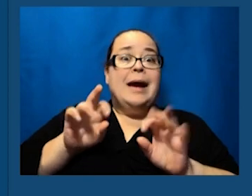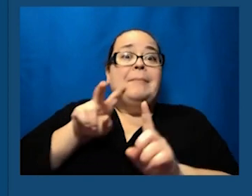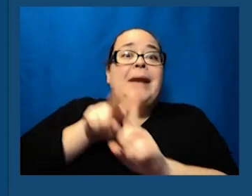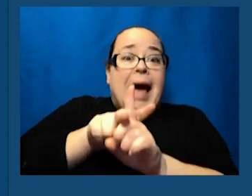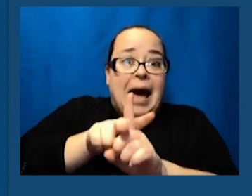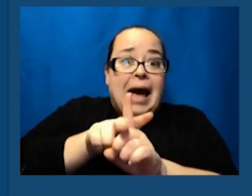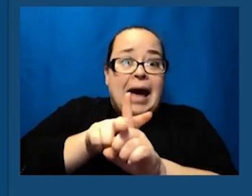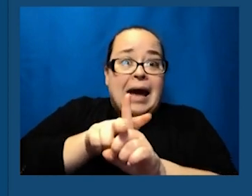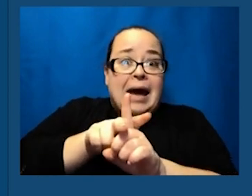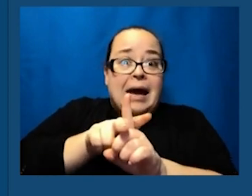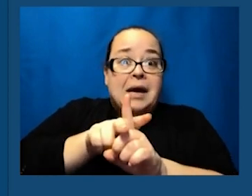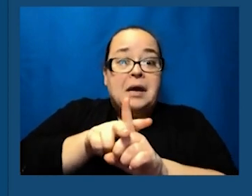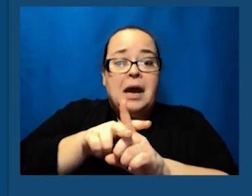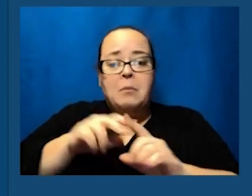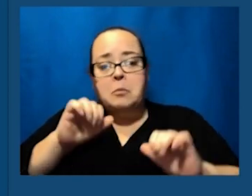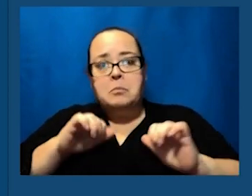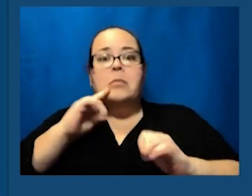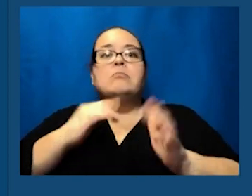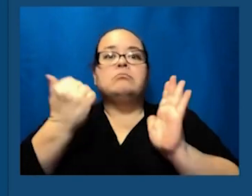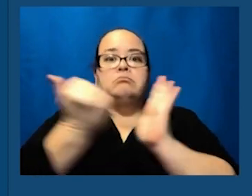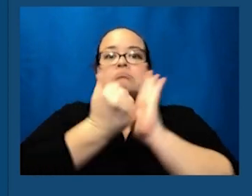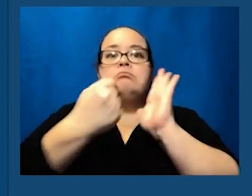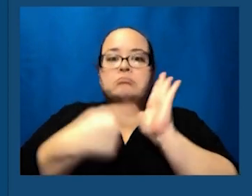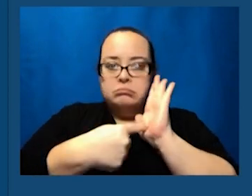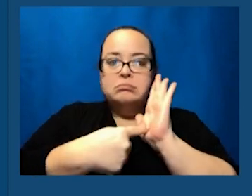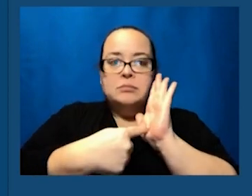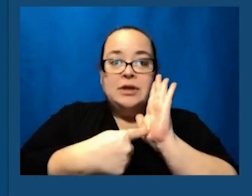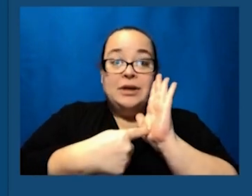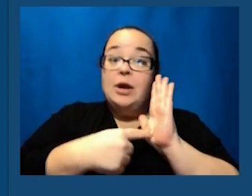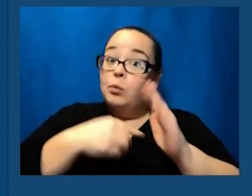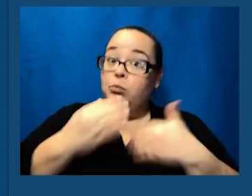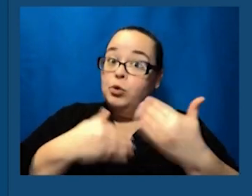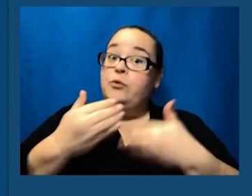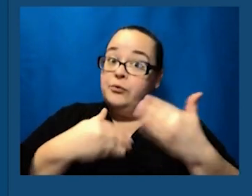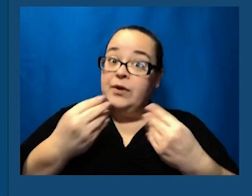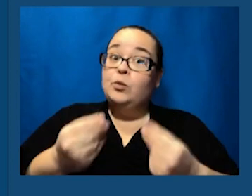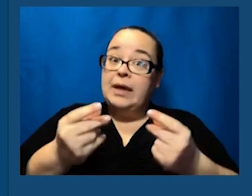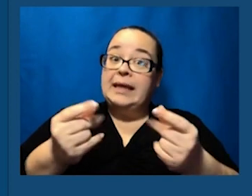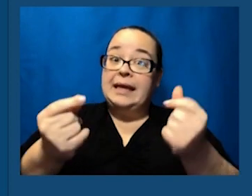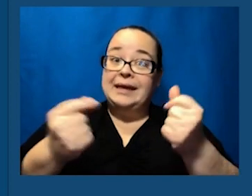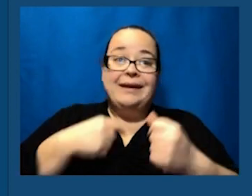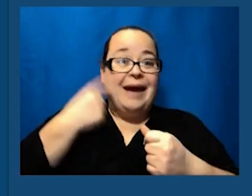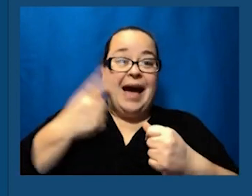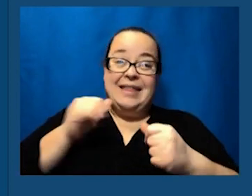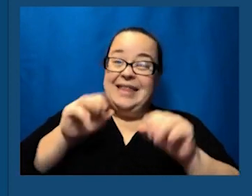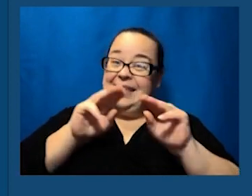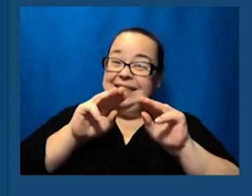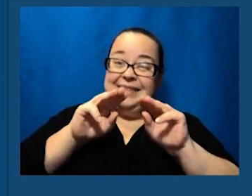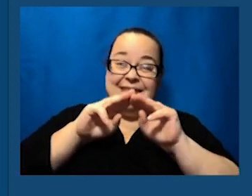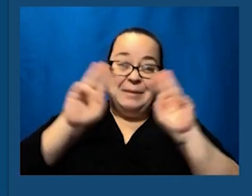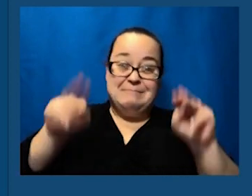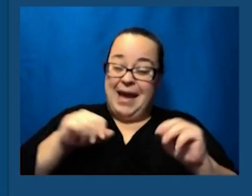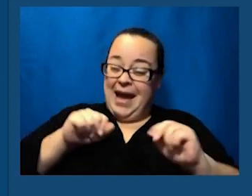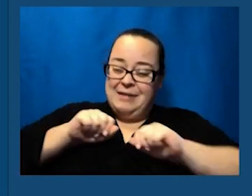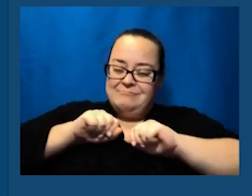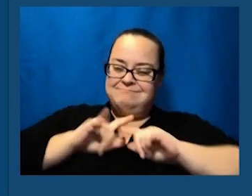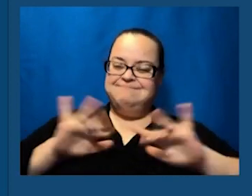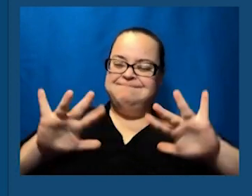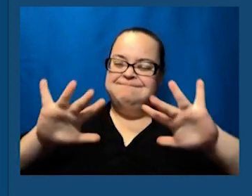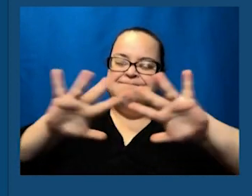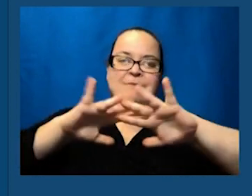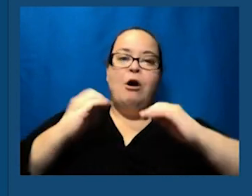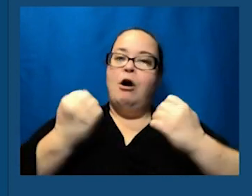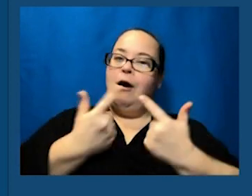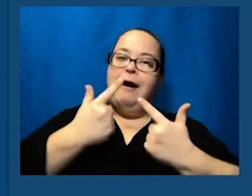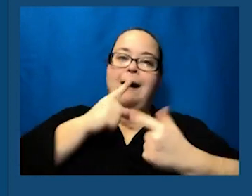your designation, and we're moving very quickly. So this is exciting to me. I think that entire map's going to be covered up before long. And I think that's a great testament to